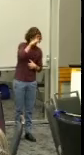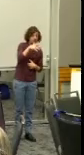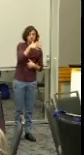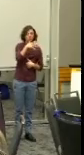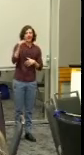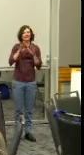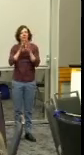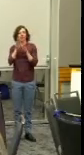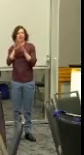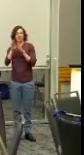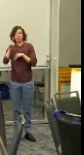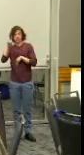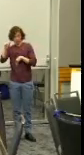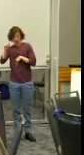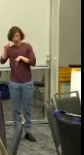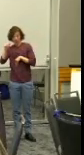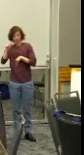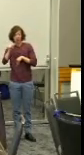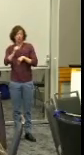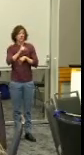community.